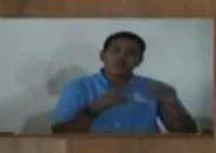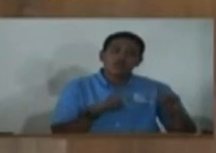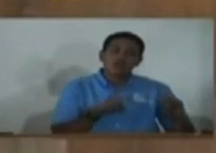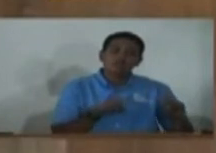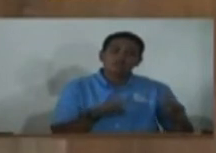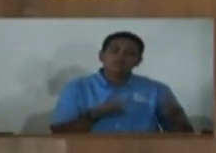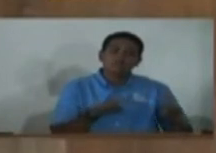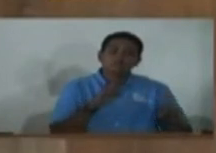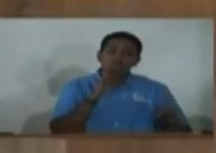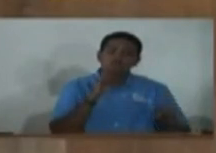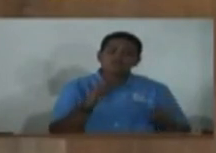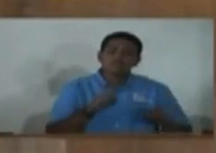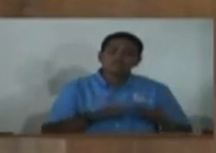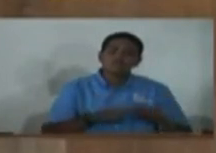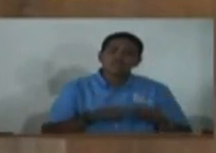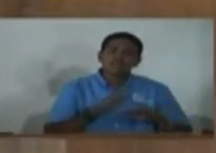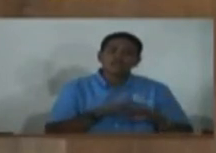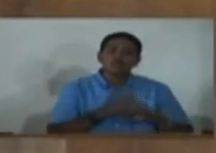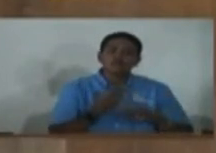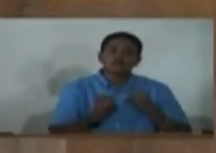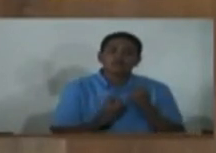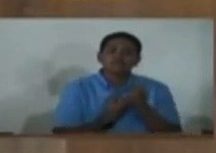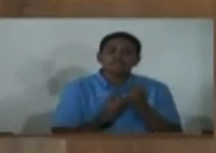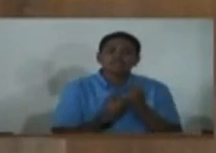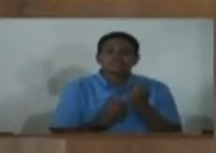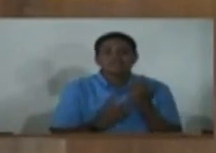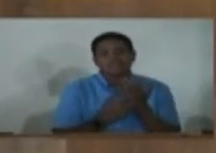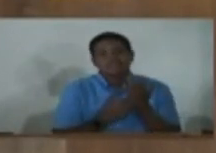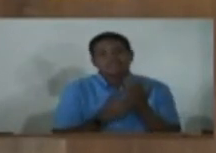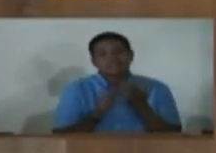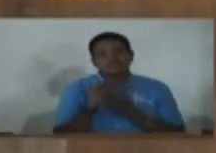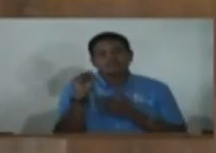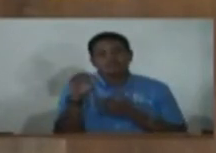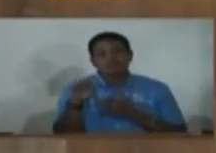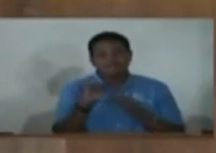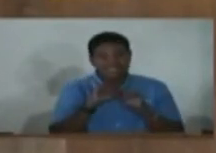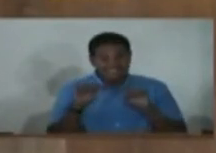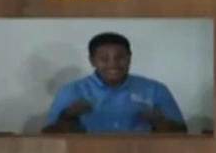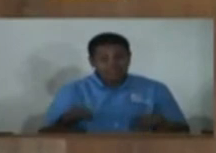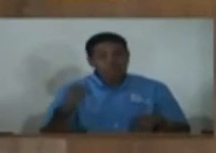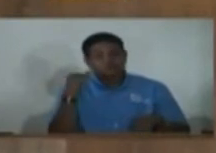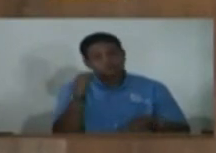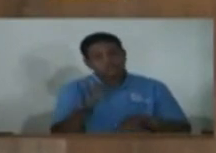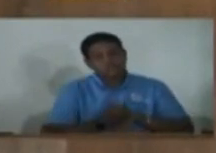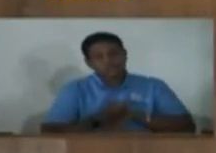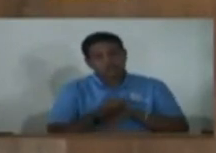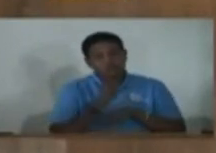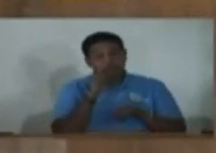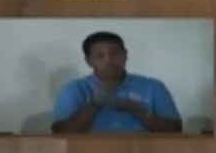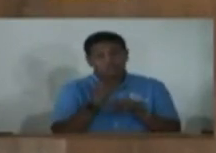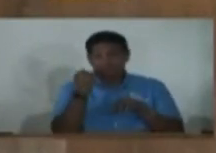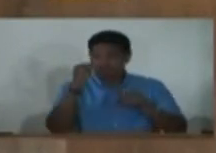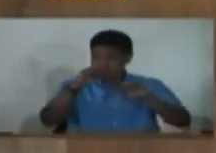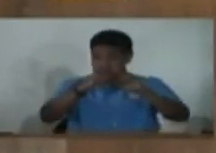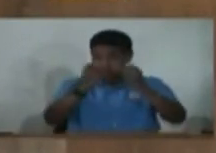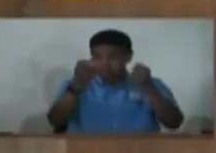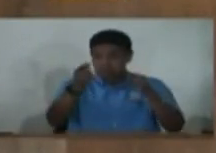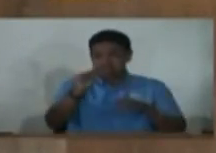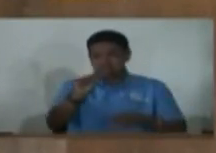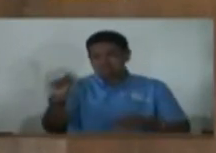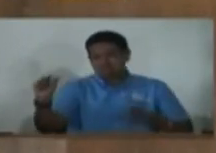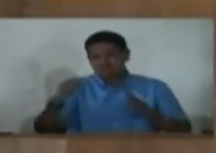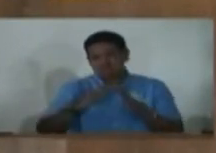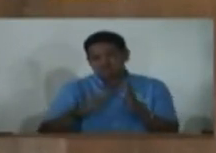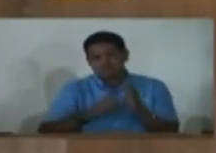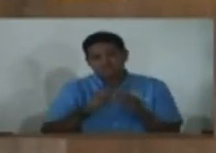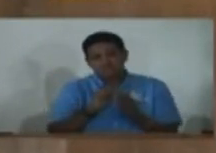it was predicated on a system of ticketing to ensure that if you breach the more minor things in